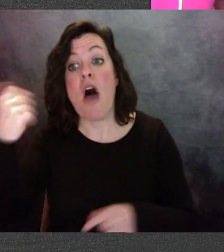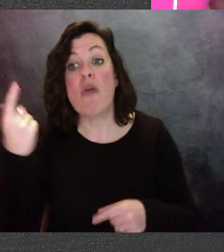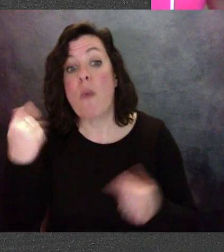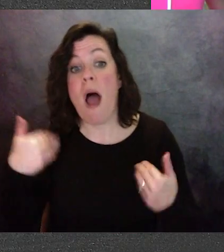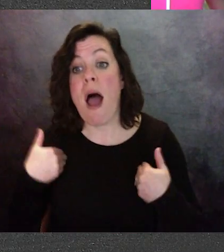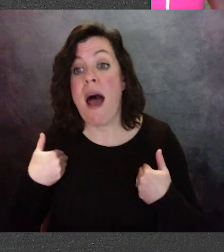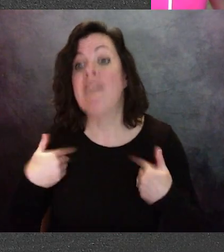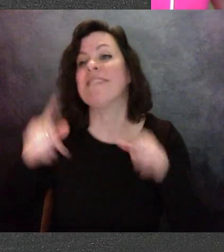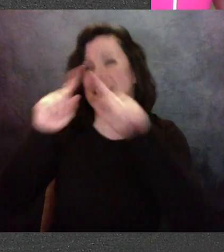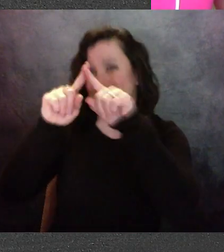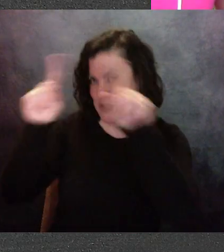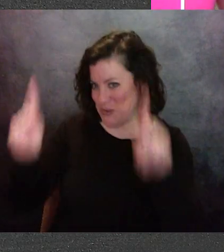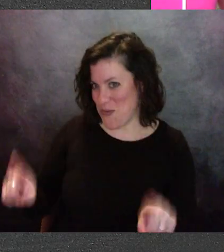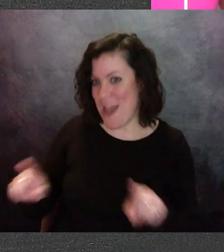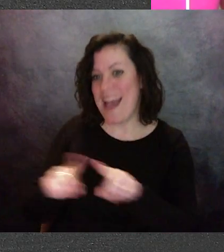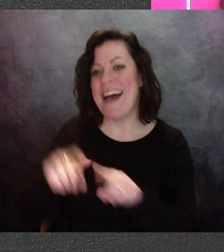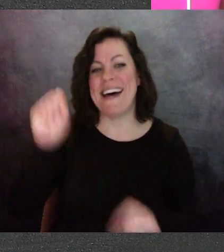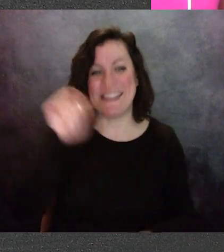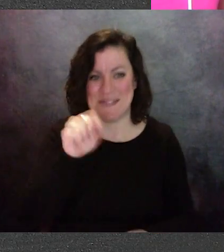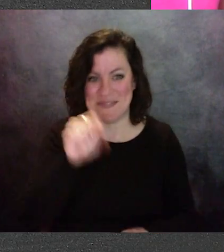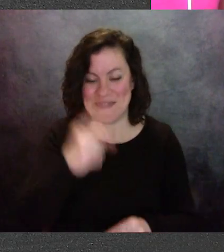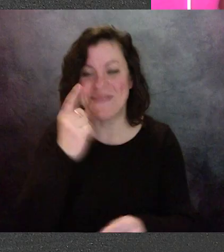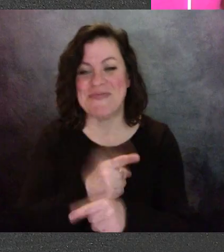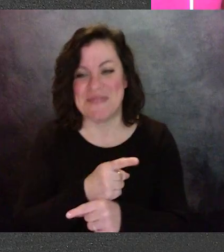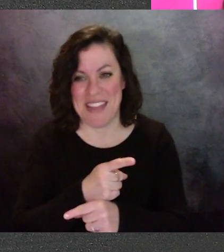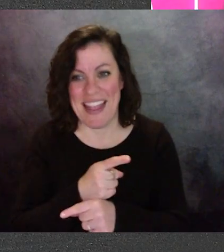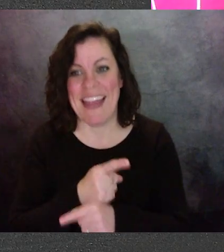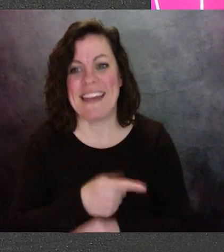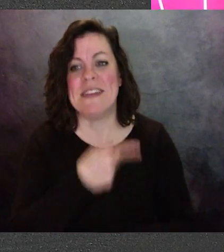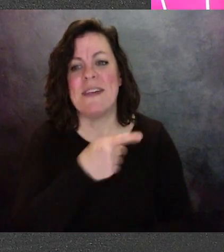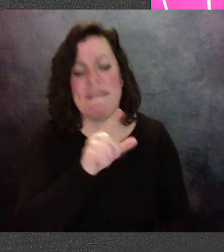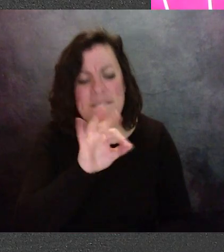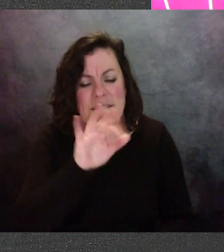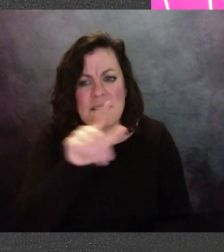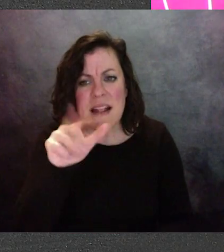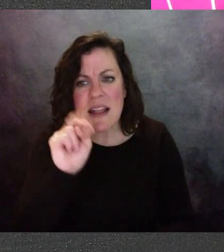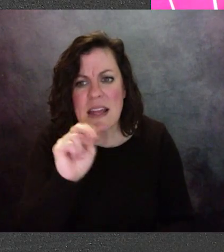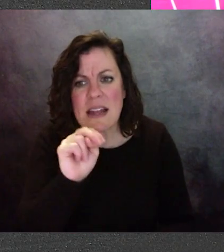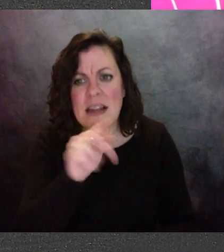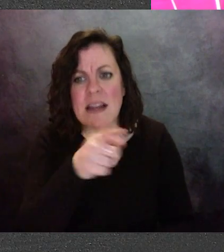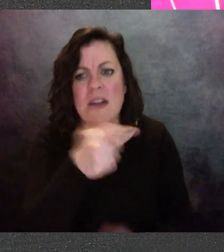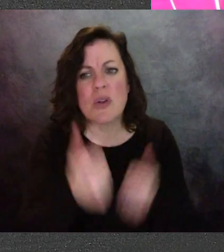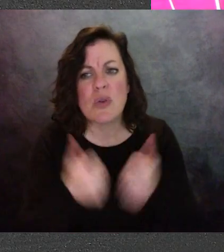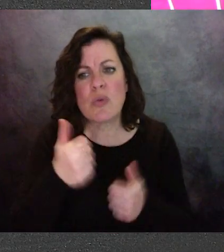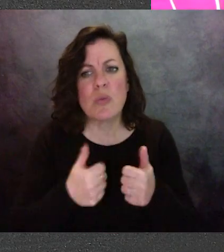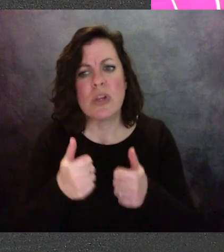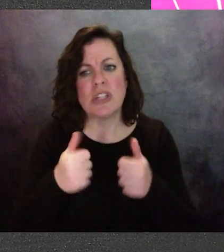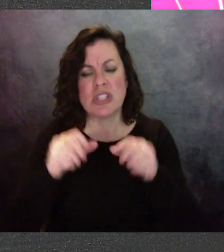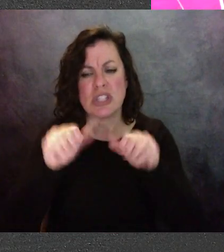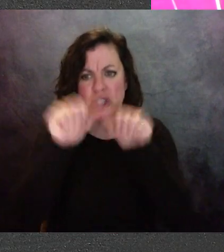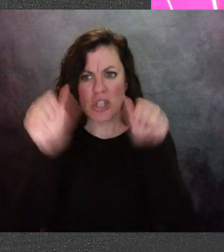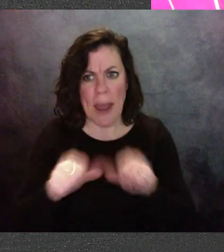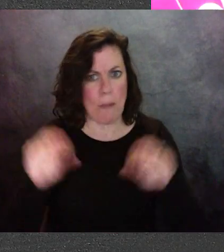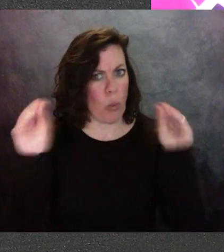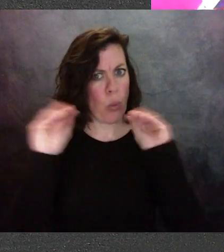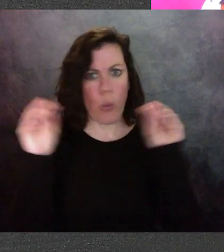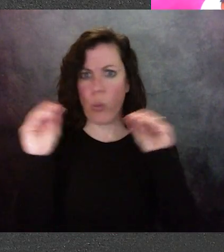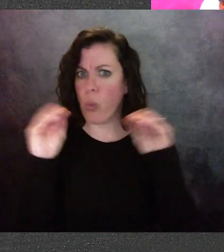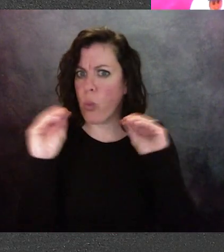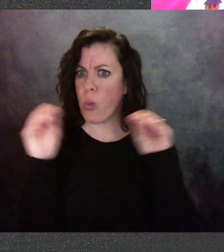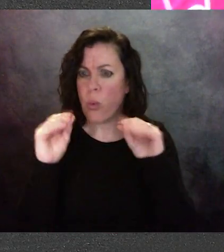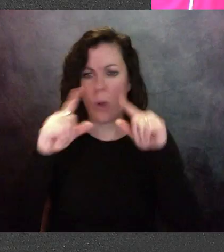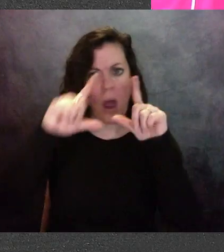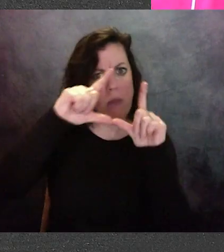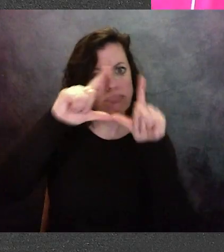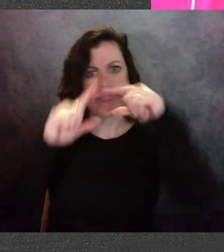A square. You got it. Okay. And Flint, what shape on there has no sides? A